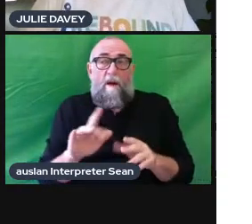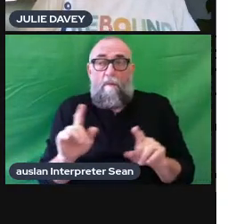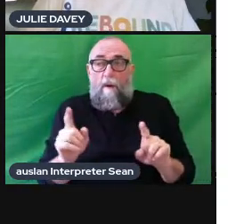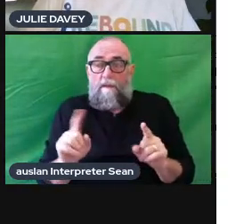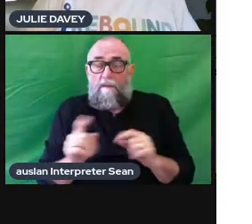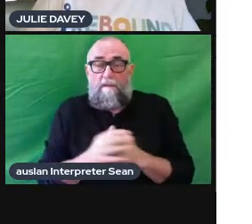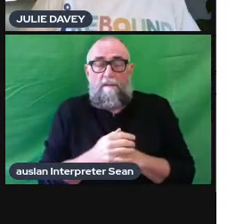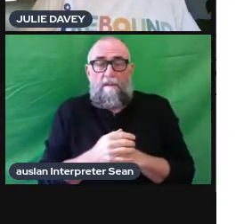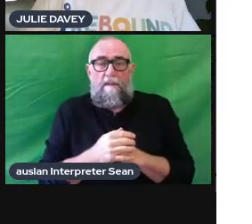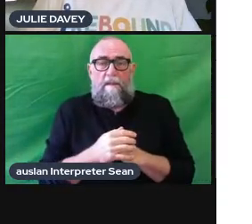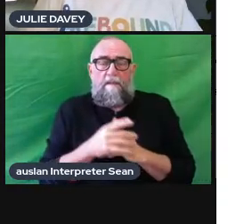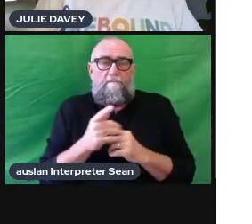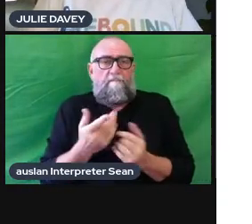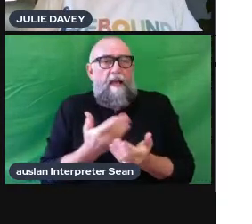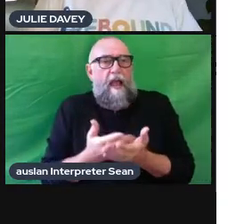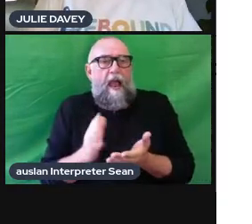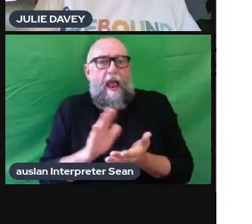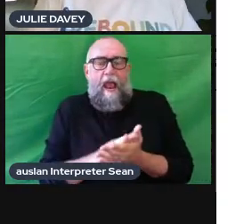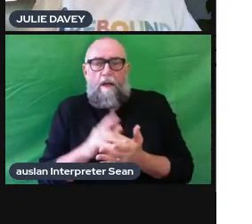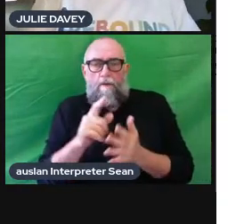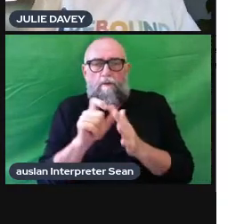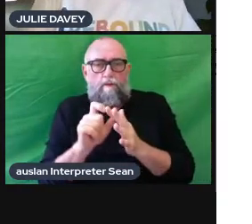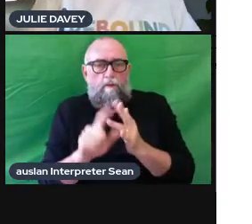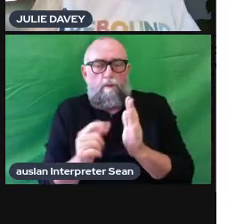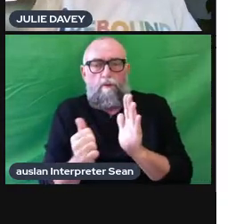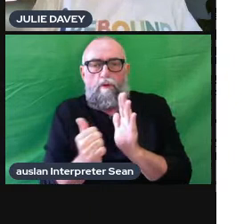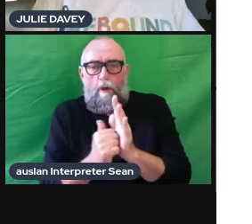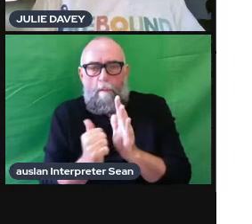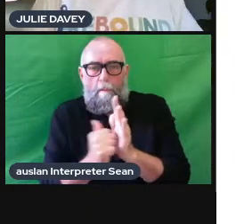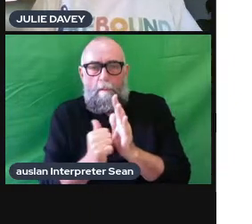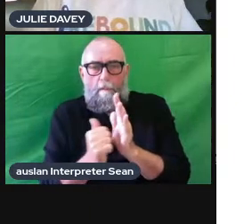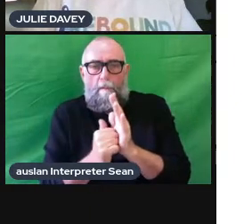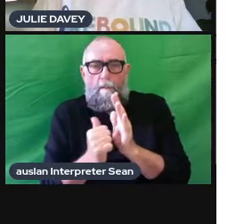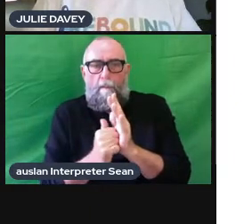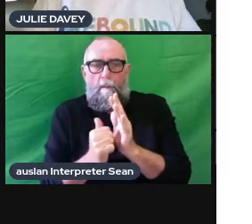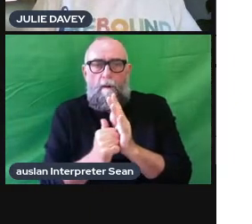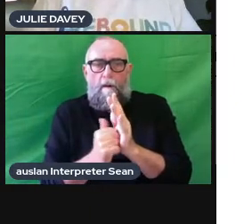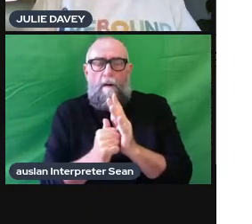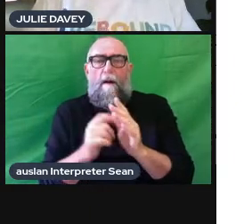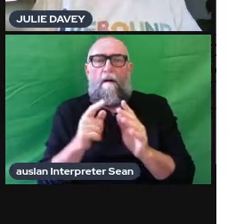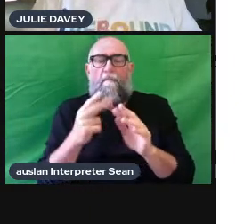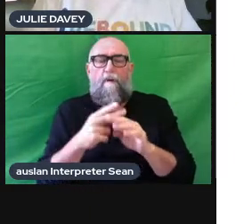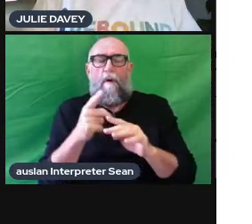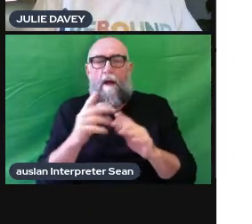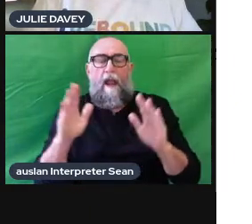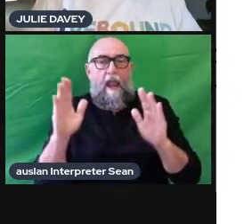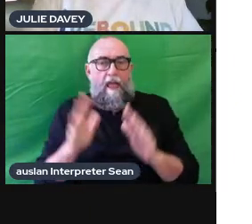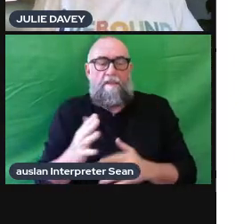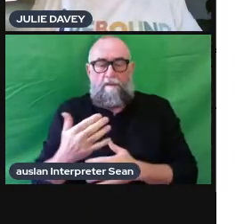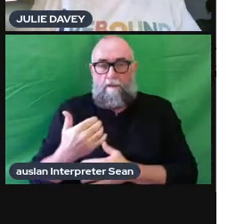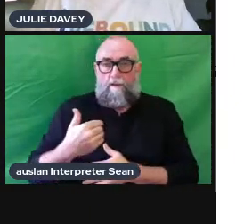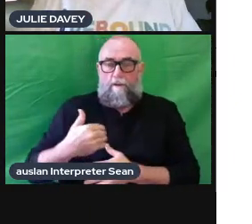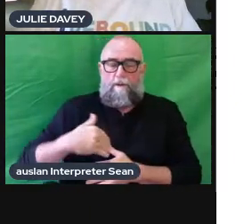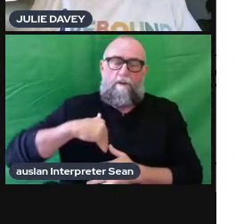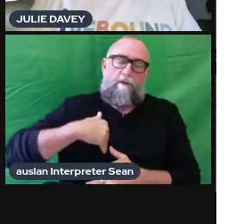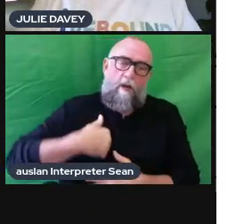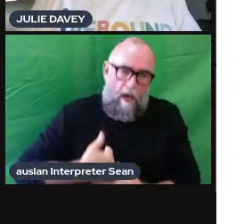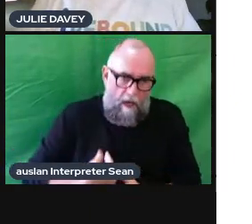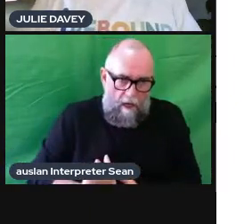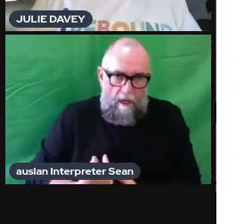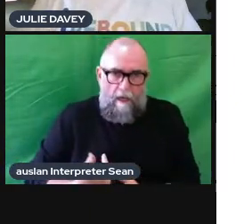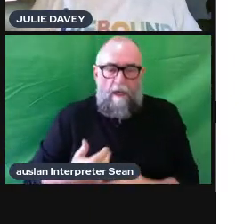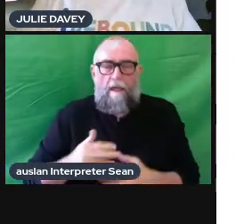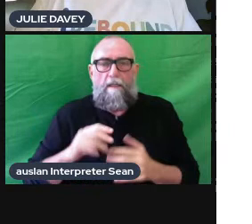about doing shopping in a way that doesn't make you very fatigued and so forth. So check it out. It's a really